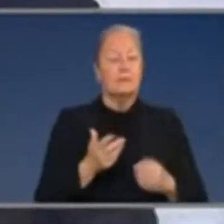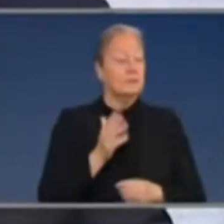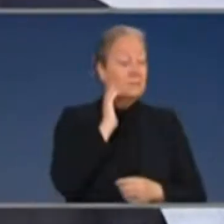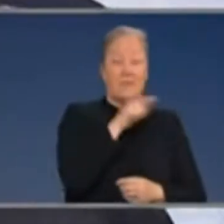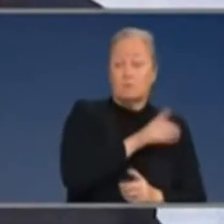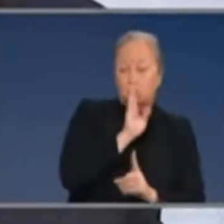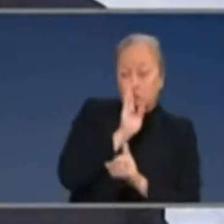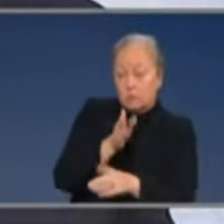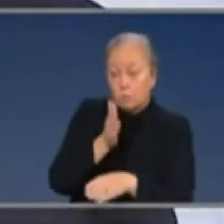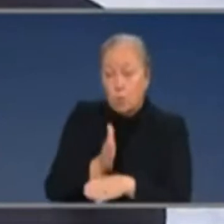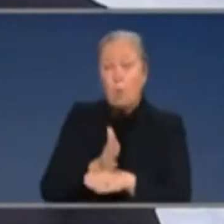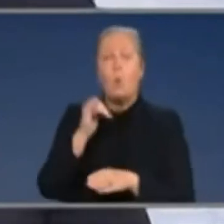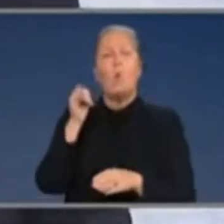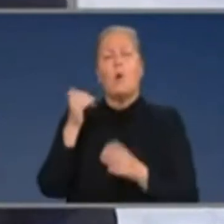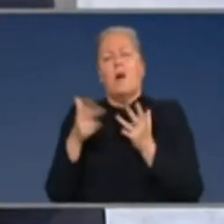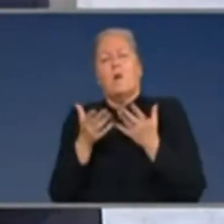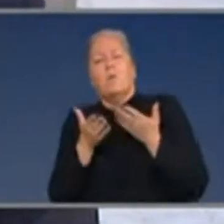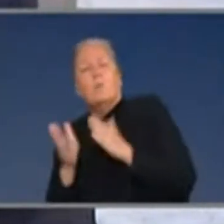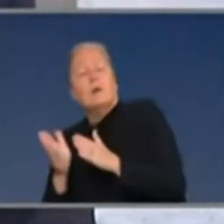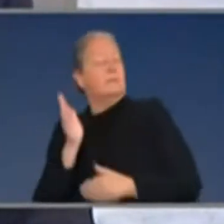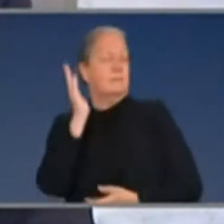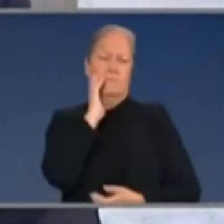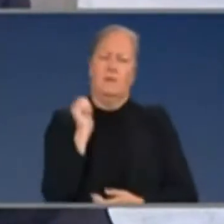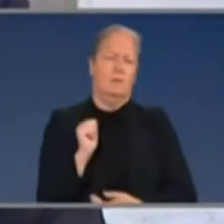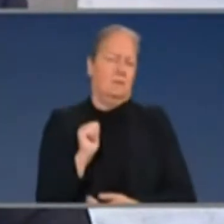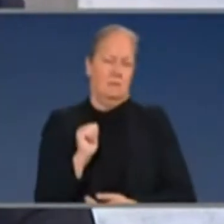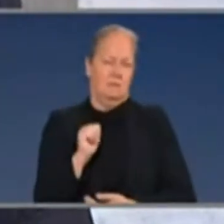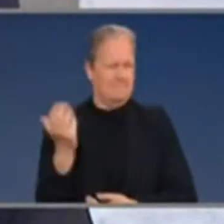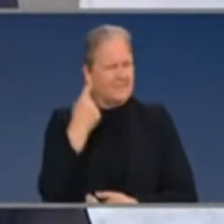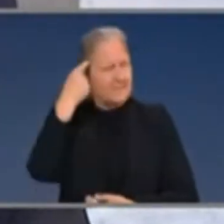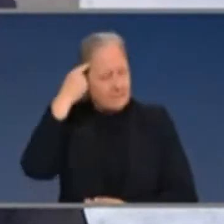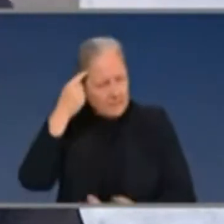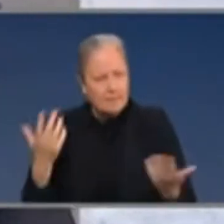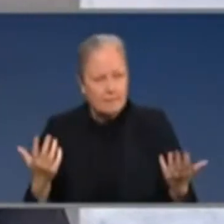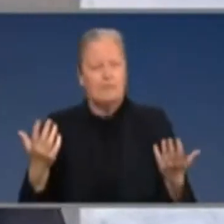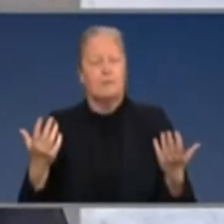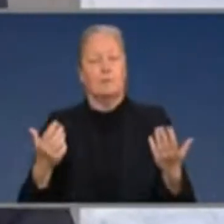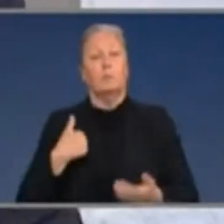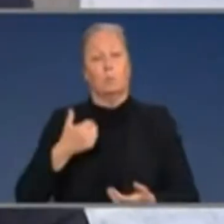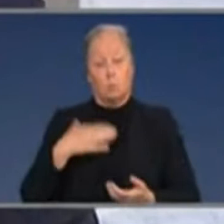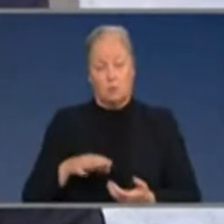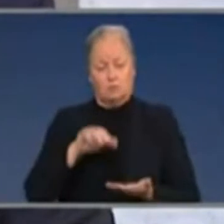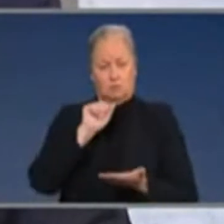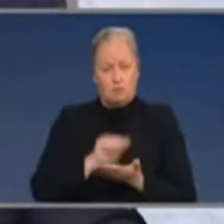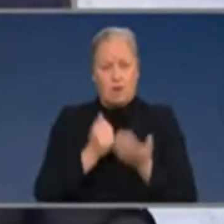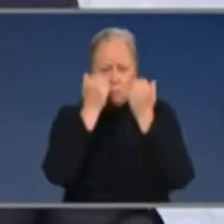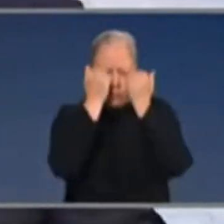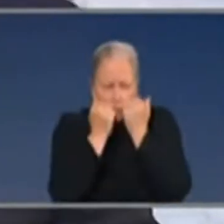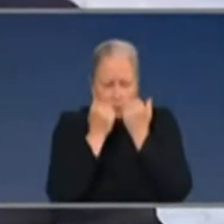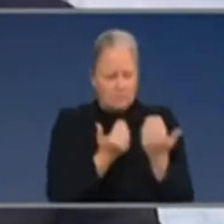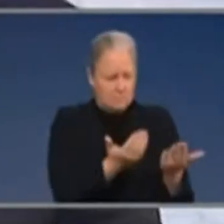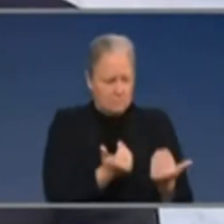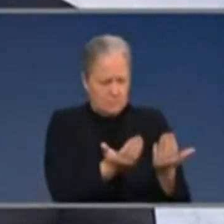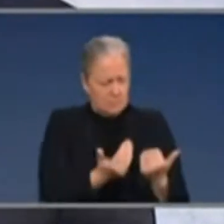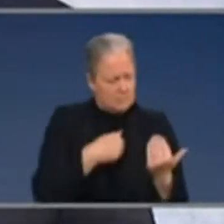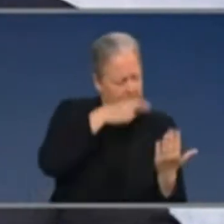directed to them specifically or not. And it's about getting the right data, the right evidence,